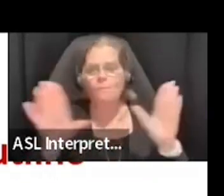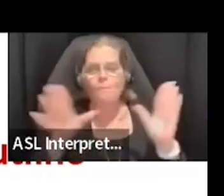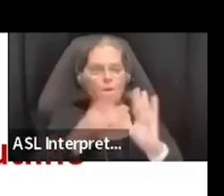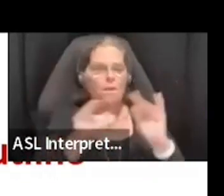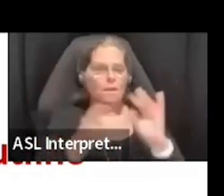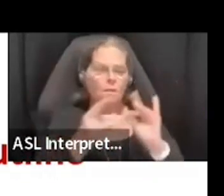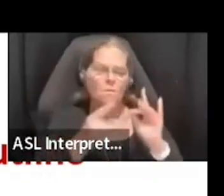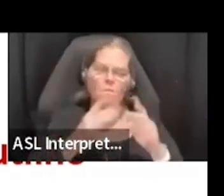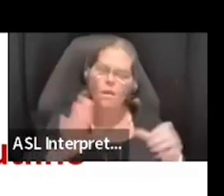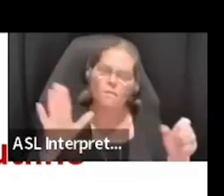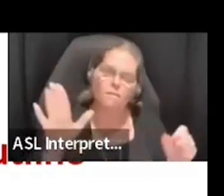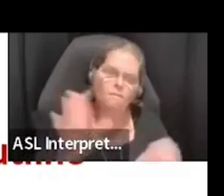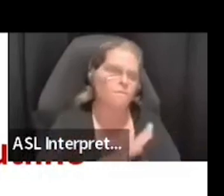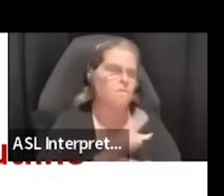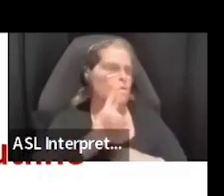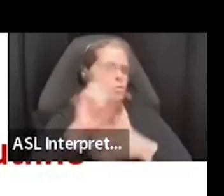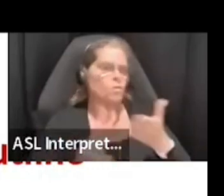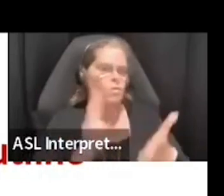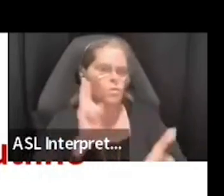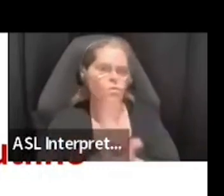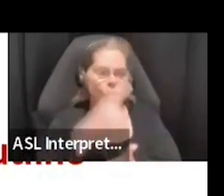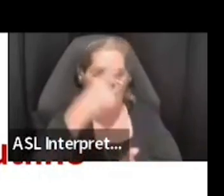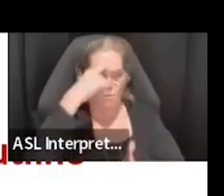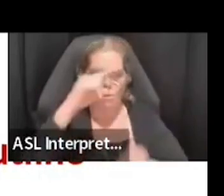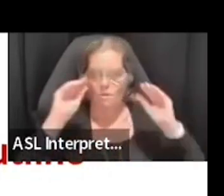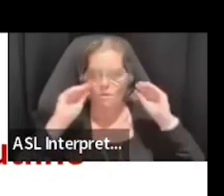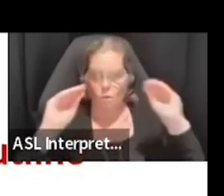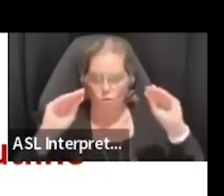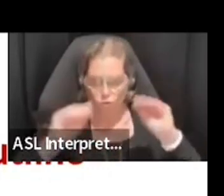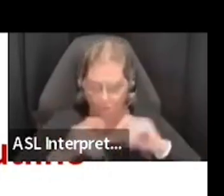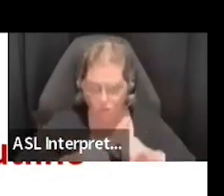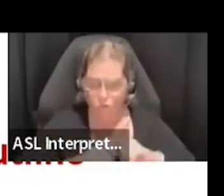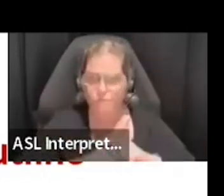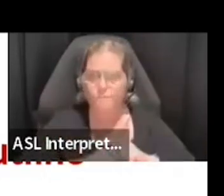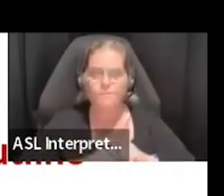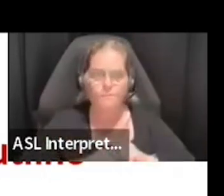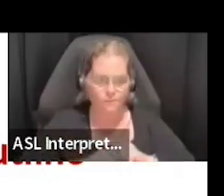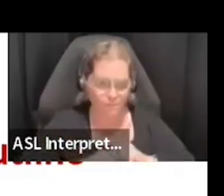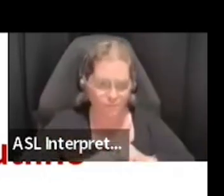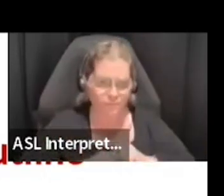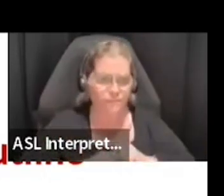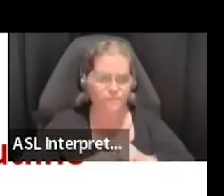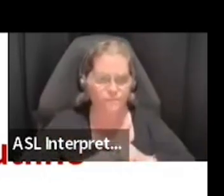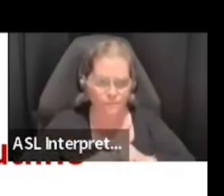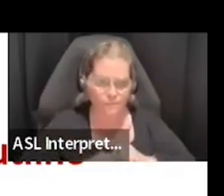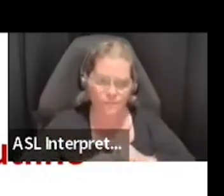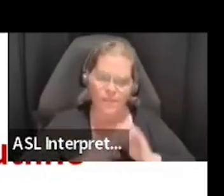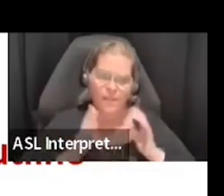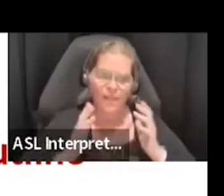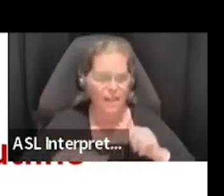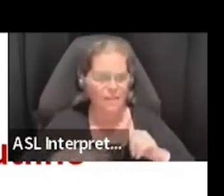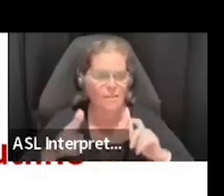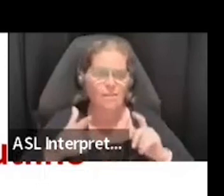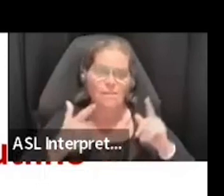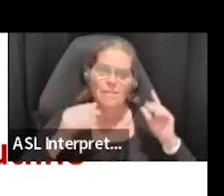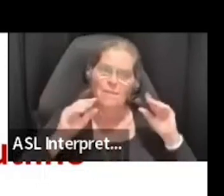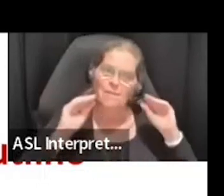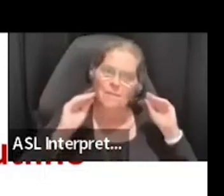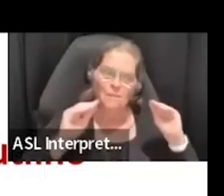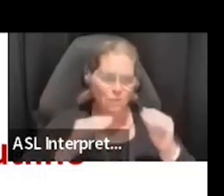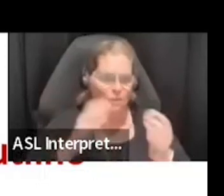2 hours of instruction. So instruction, collaboration with one another. Ms.